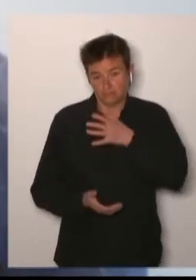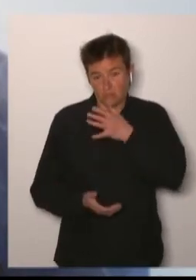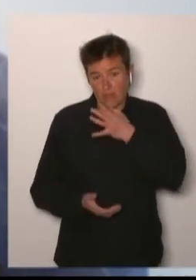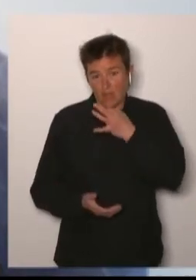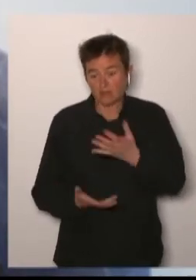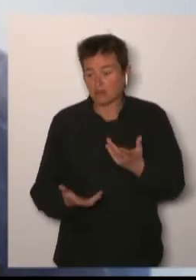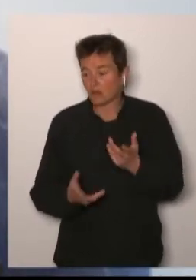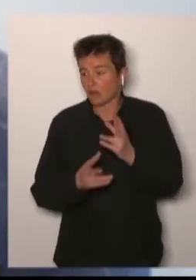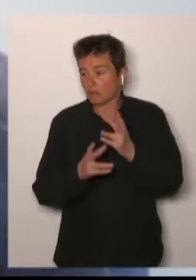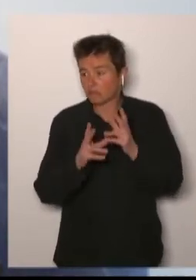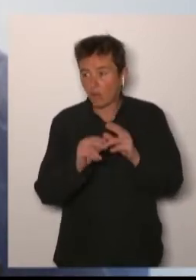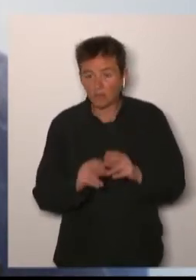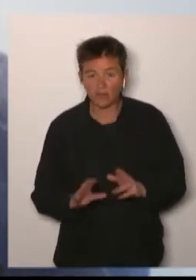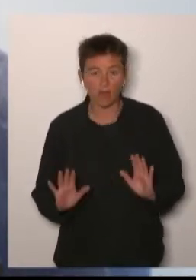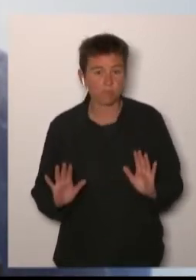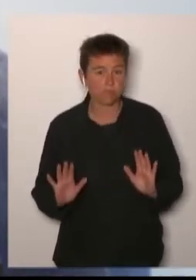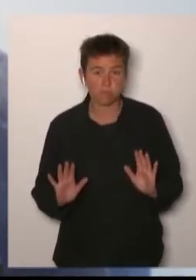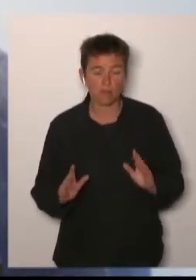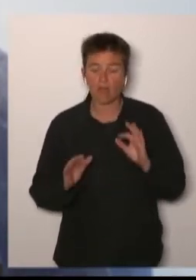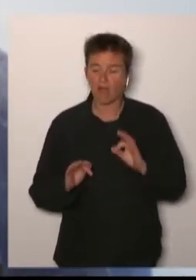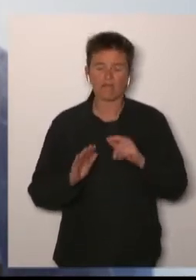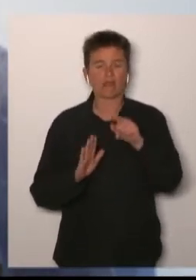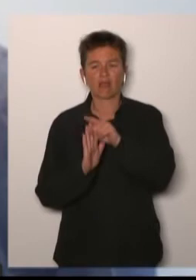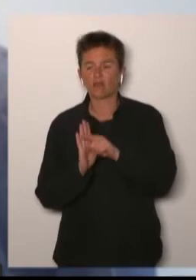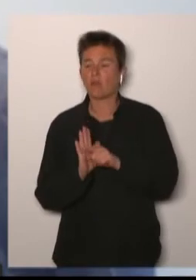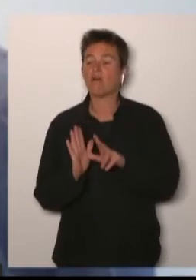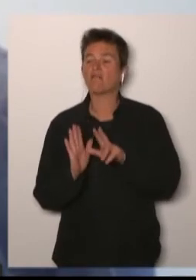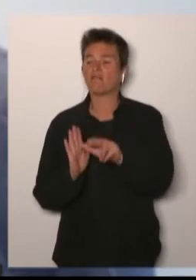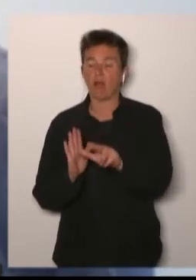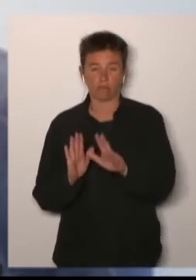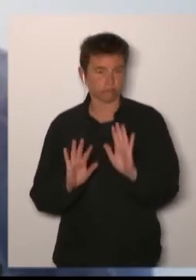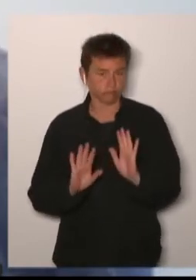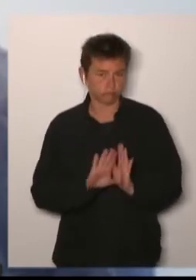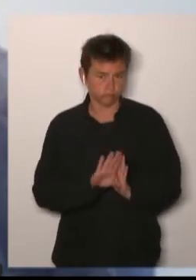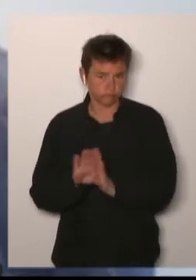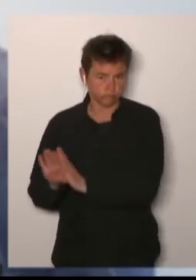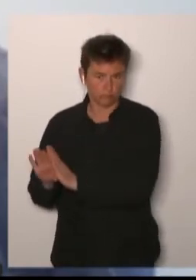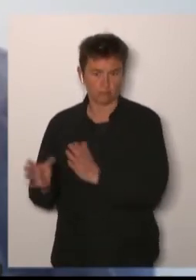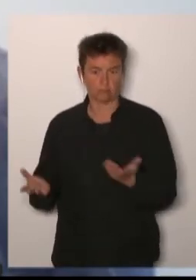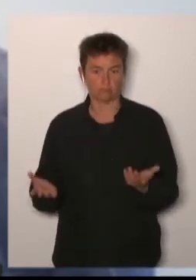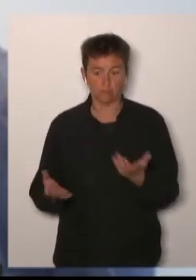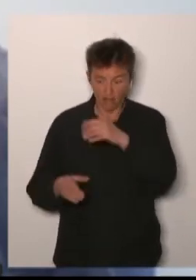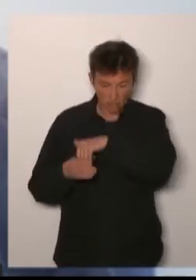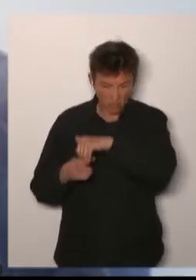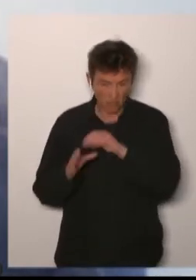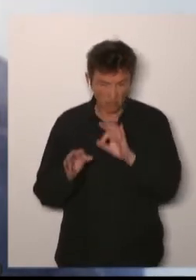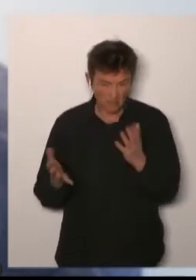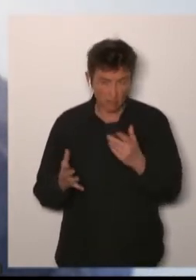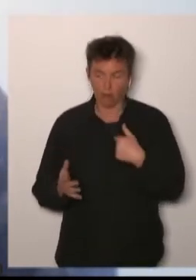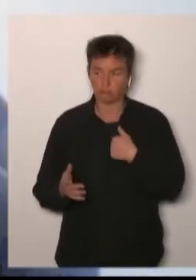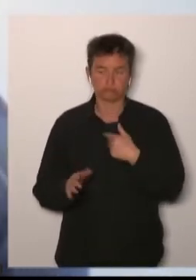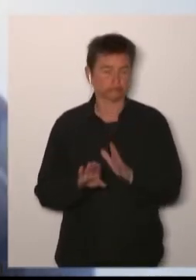a regulation sort of then eventually should look like. But I think from you know, what we've